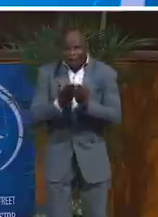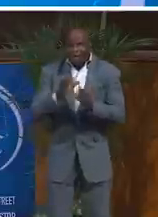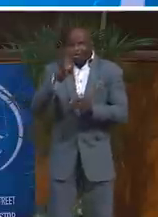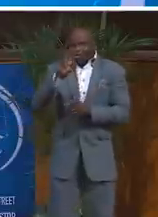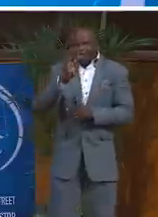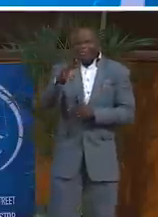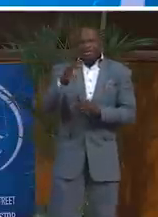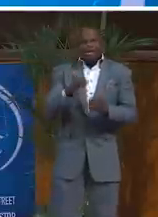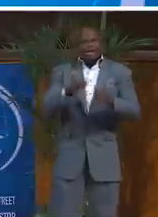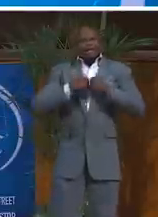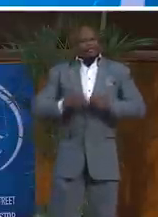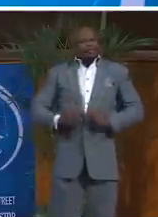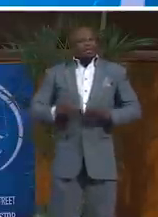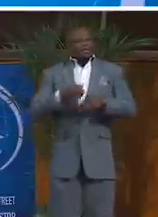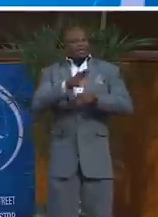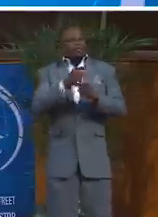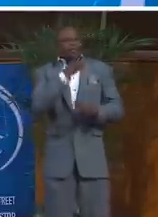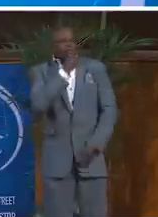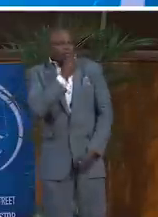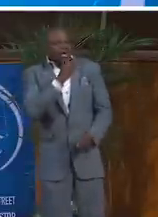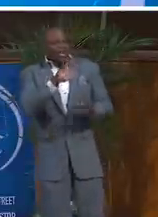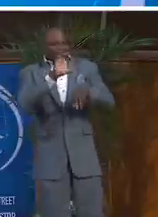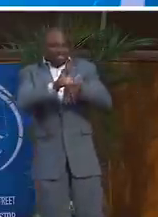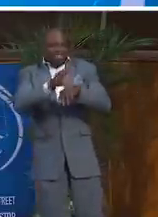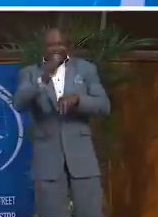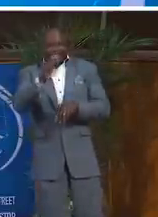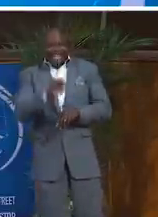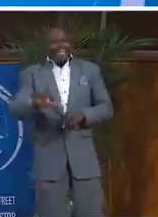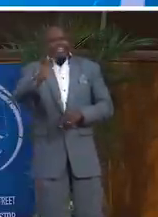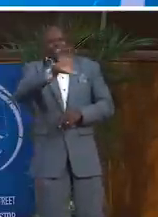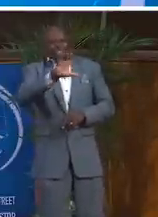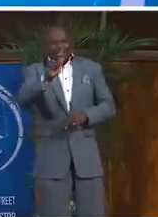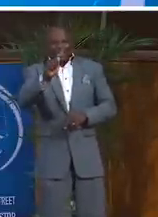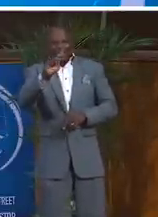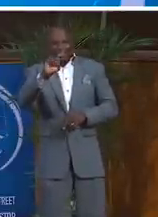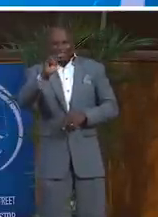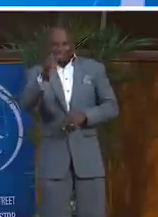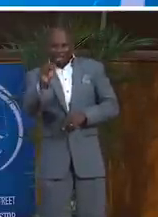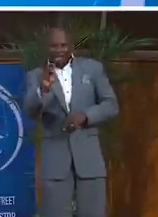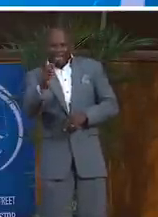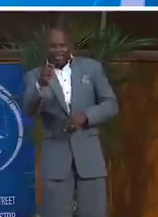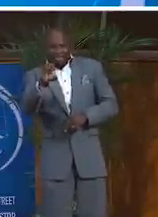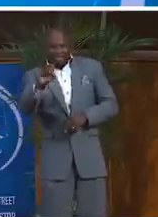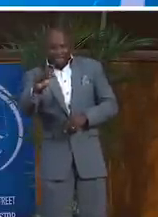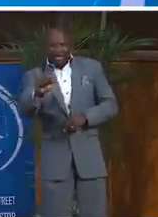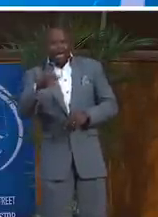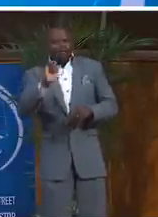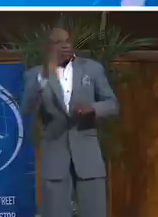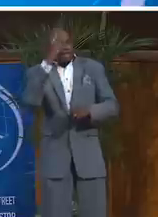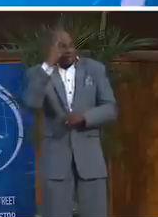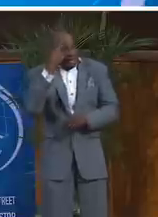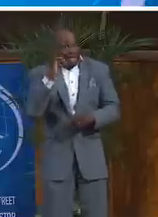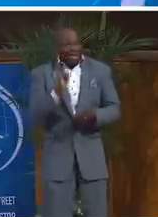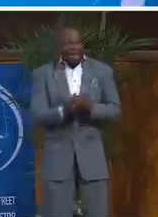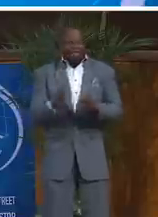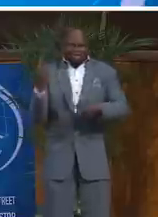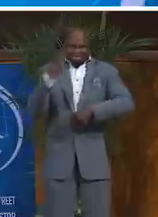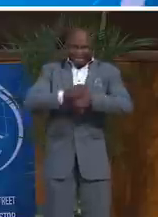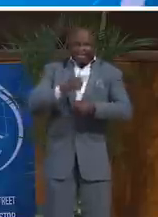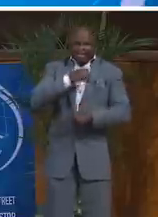is addressed to churches in Asia. But when you think Asia, don't think the Orient as of